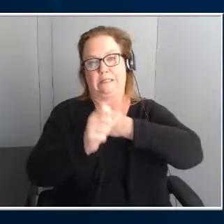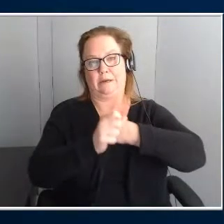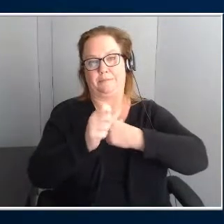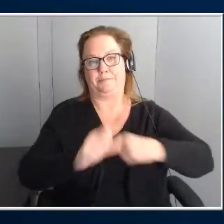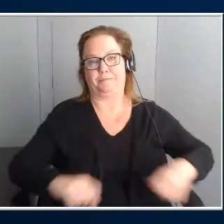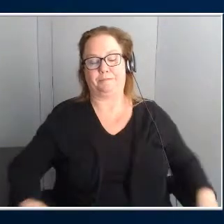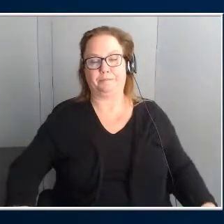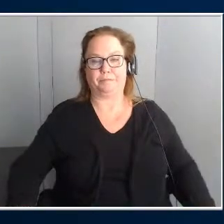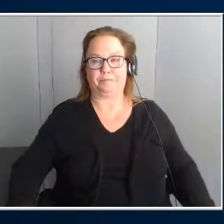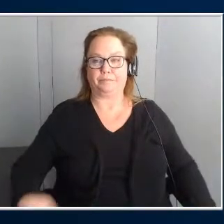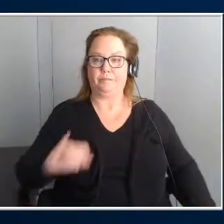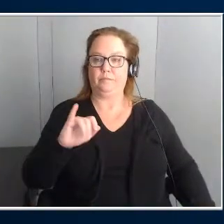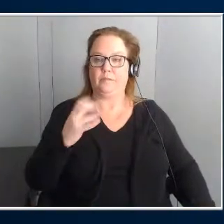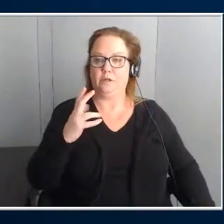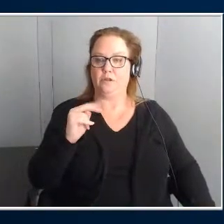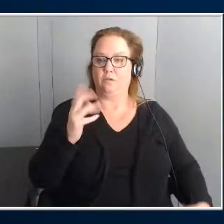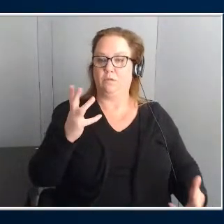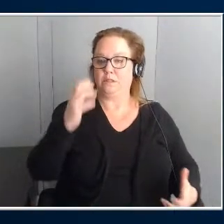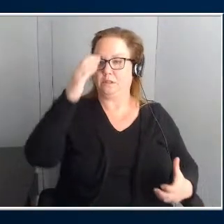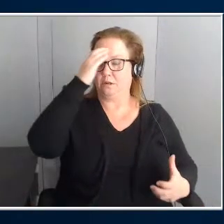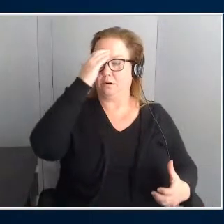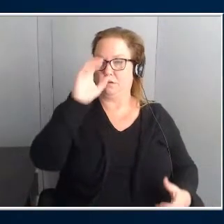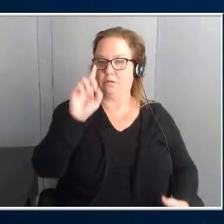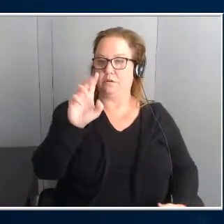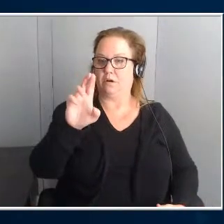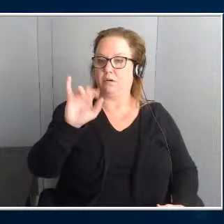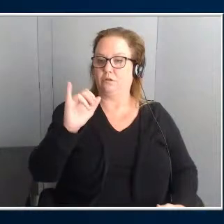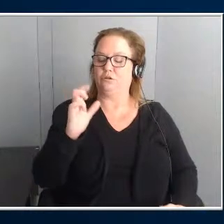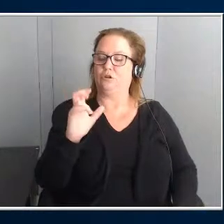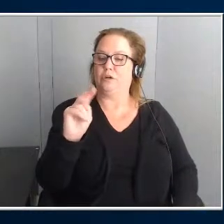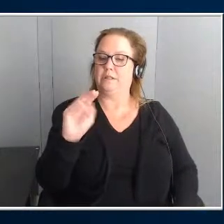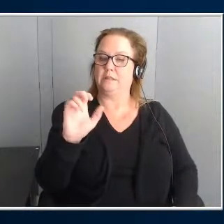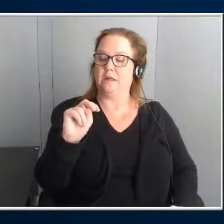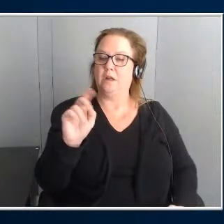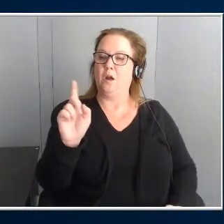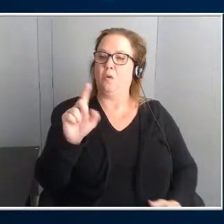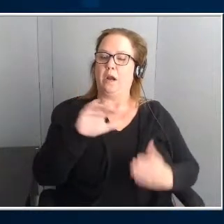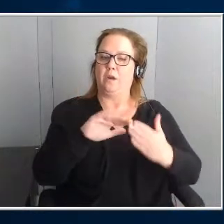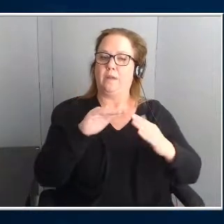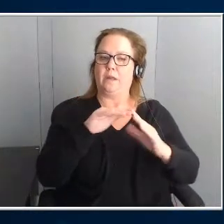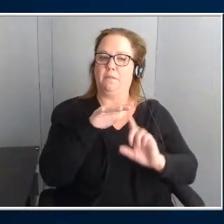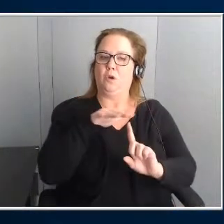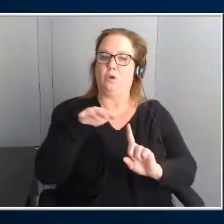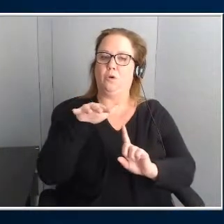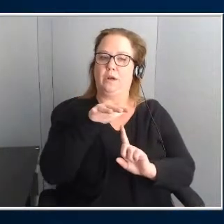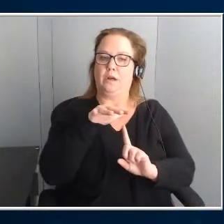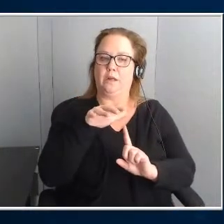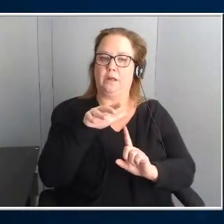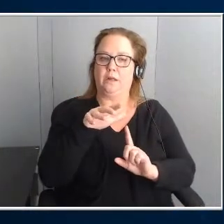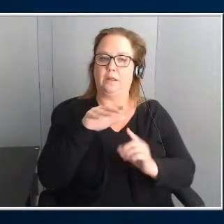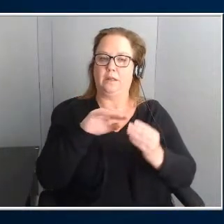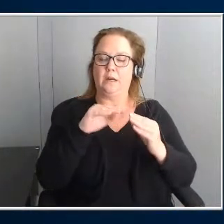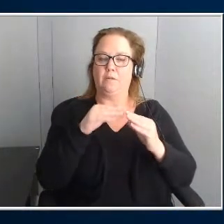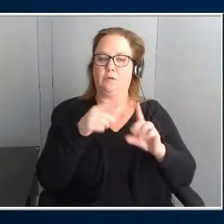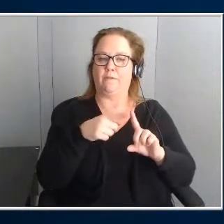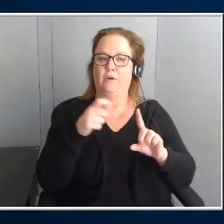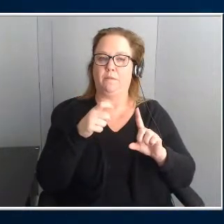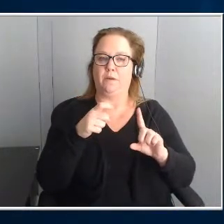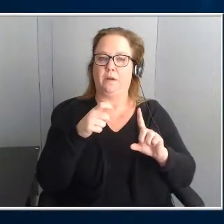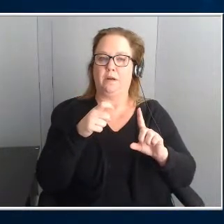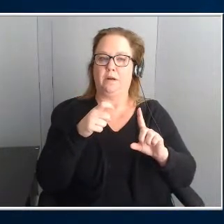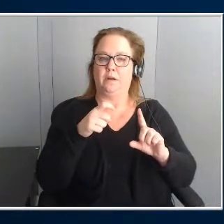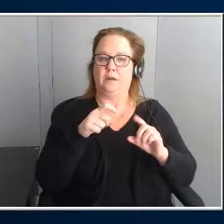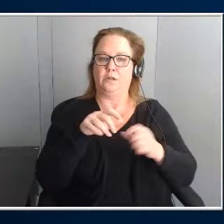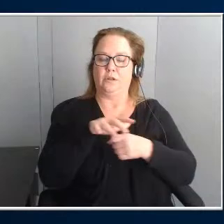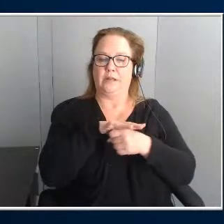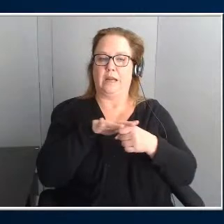Johnson. John wants to know, Dr. Johnson, can you tell where in the community that the cases are coming from, down to the neighborhood